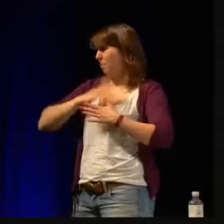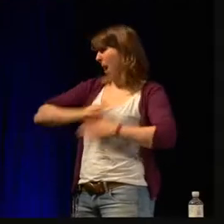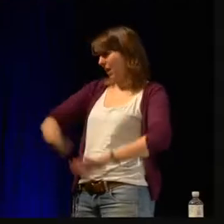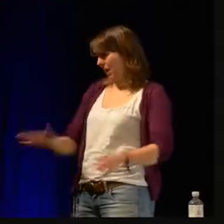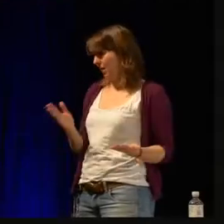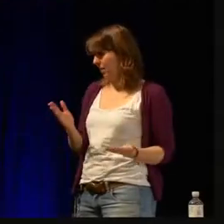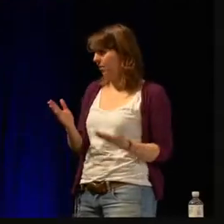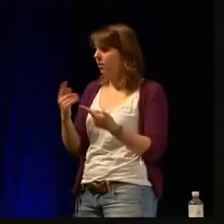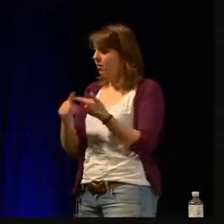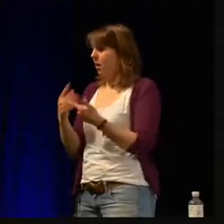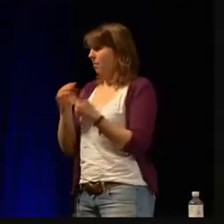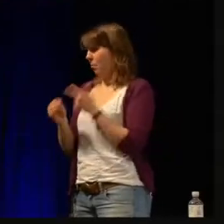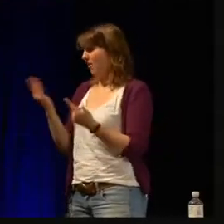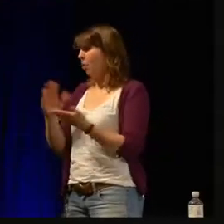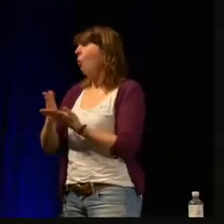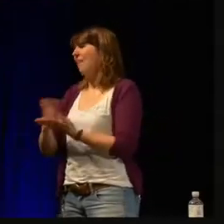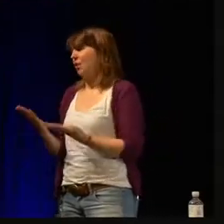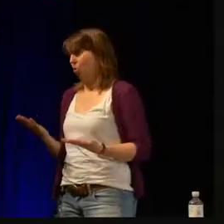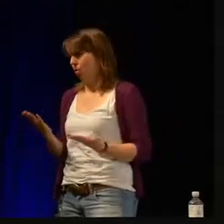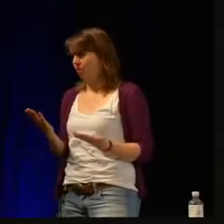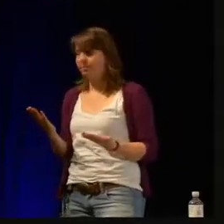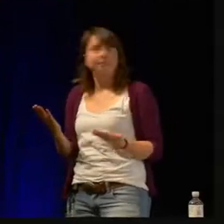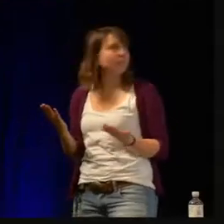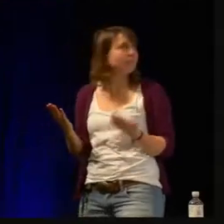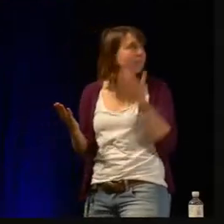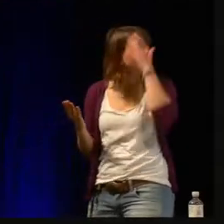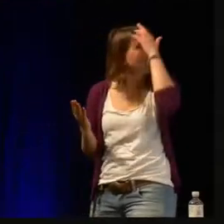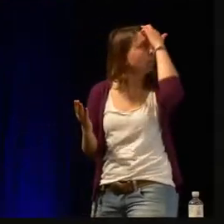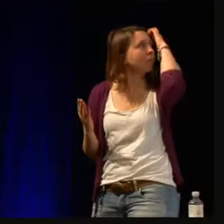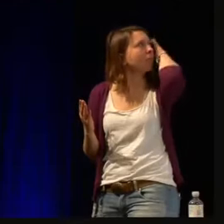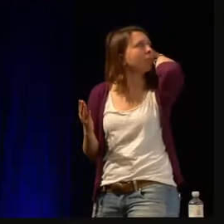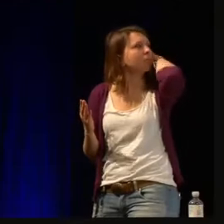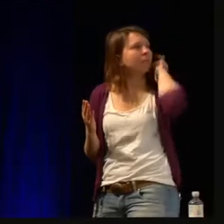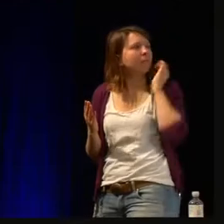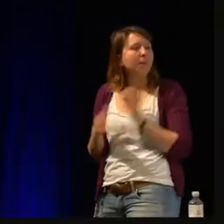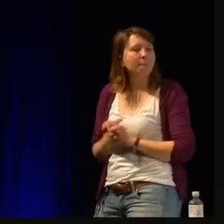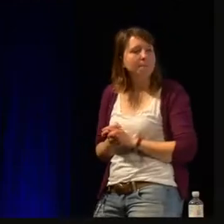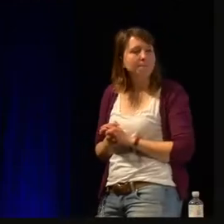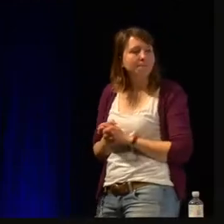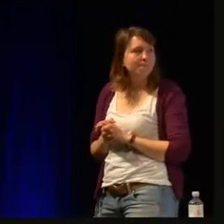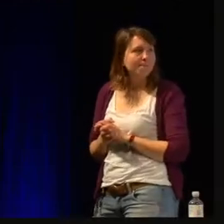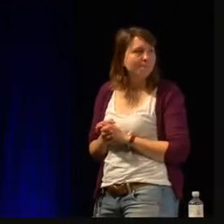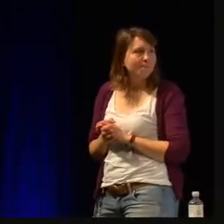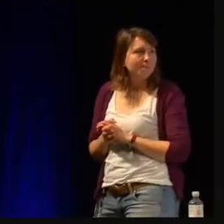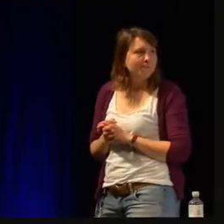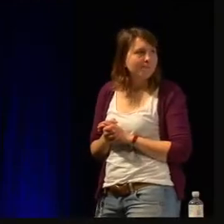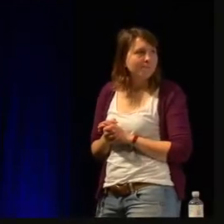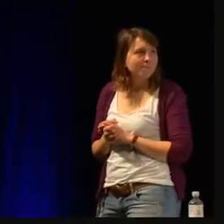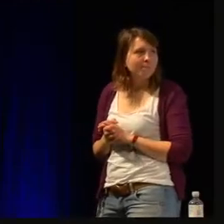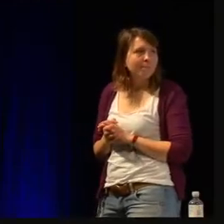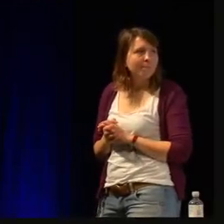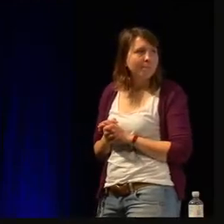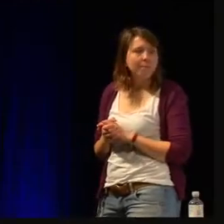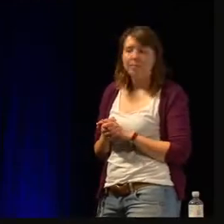also with clicks, it might not necessarily mean that a person likes a certain video. So